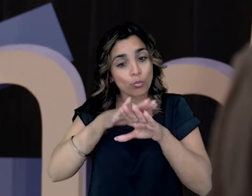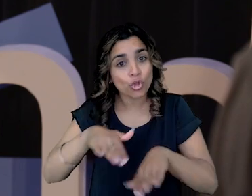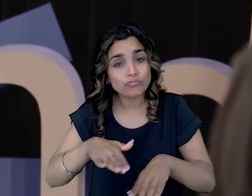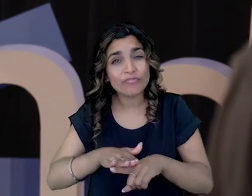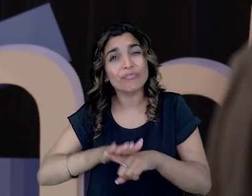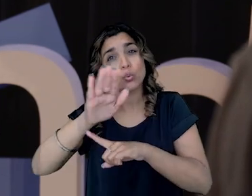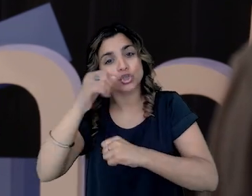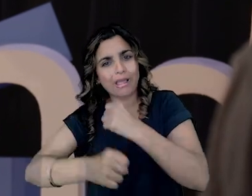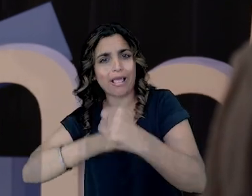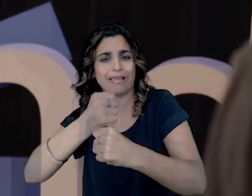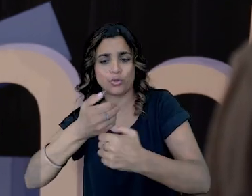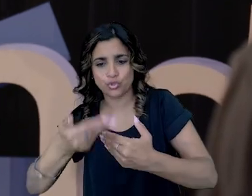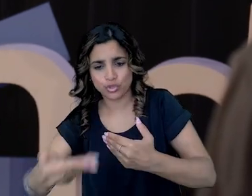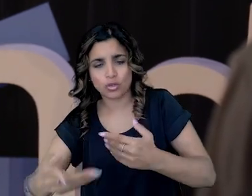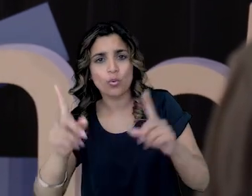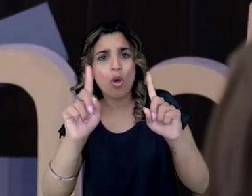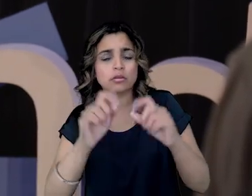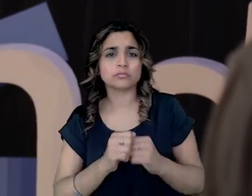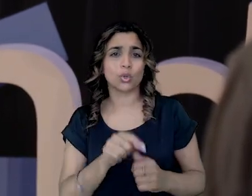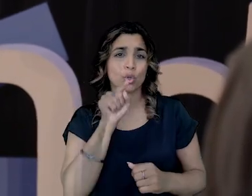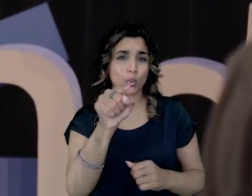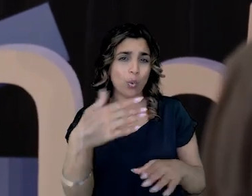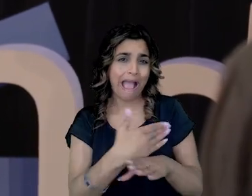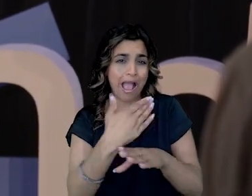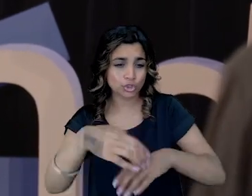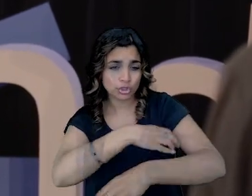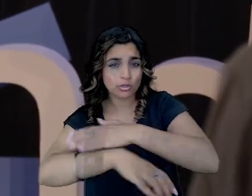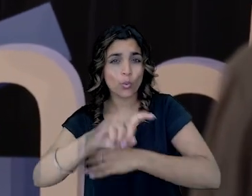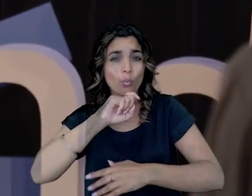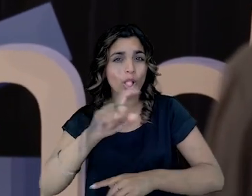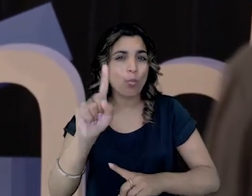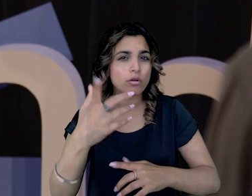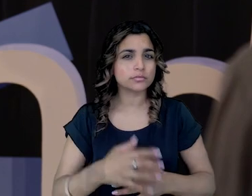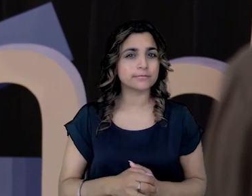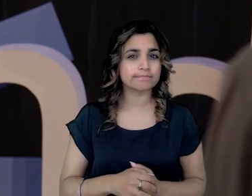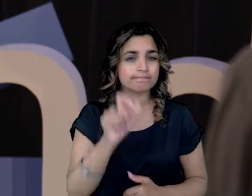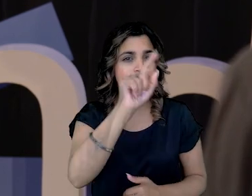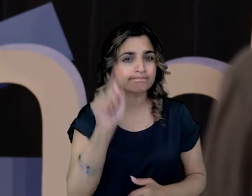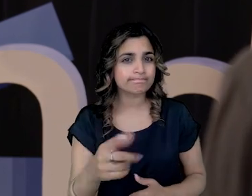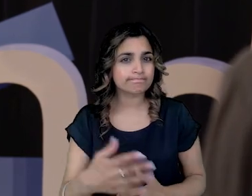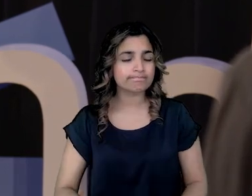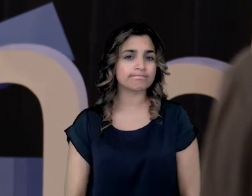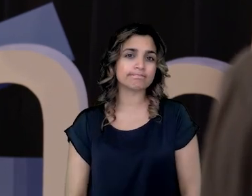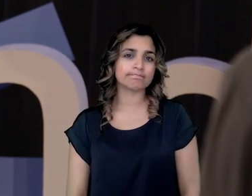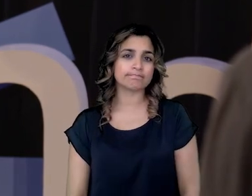come what action will you take